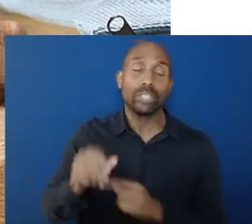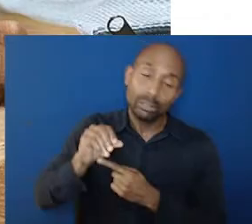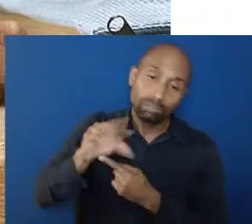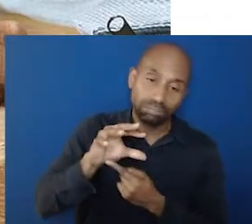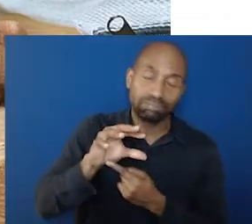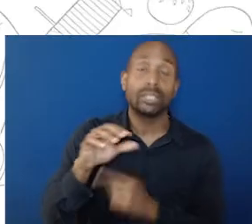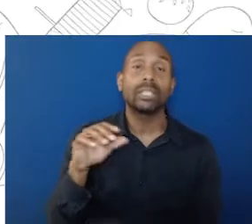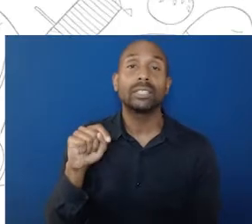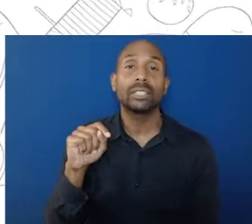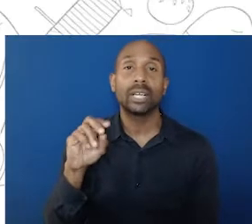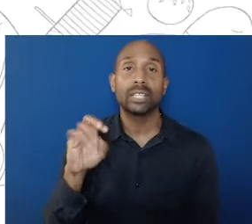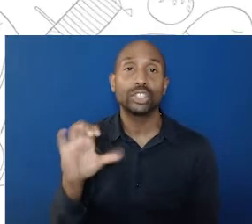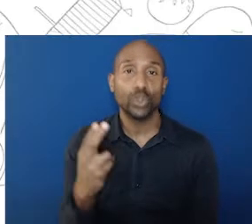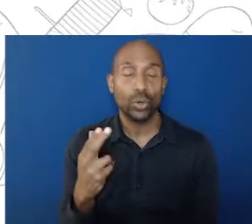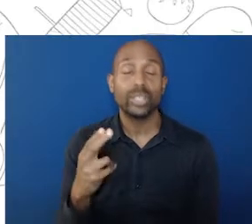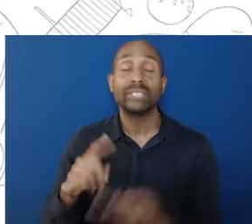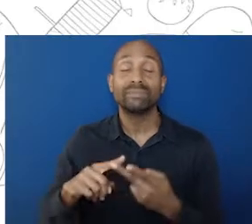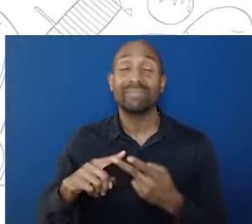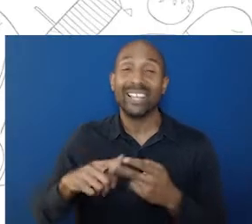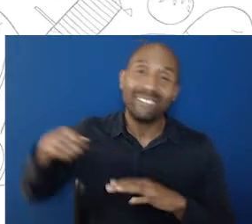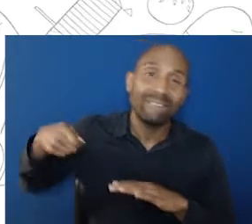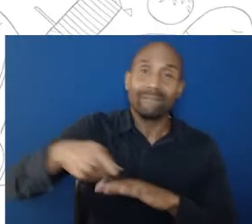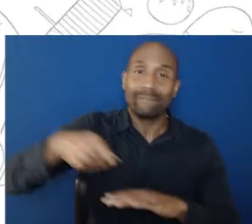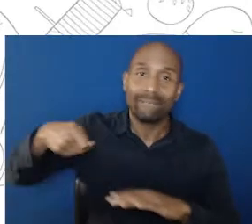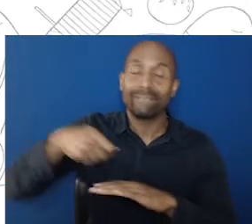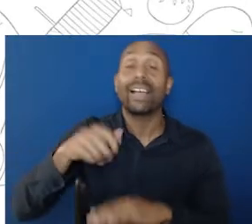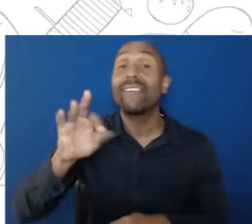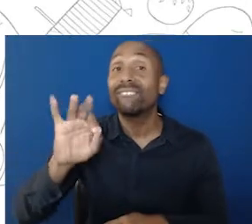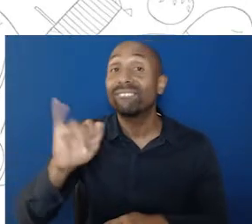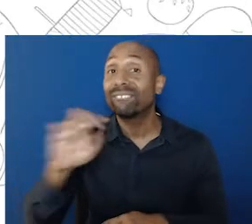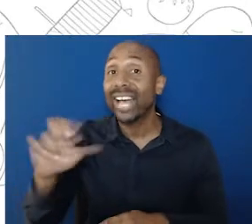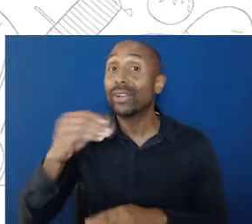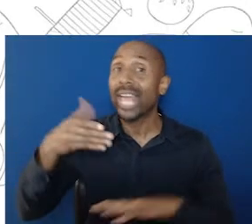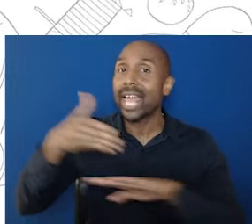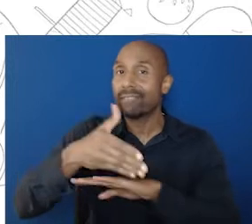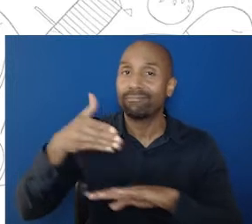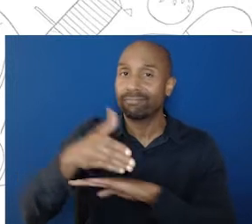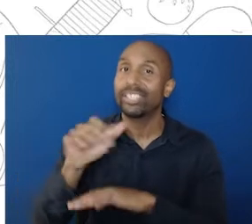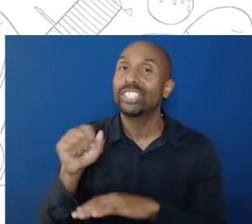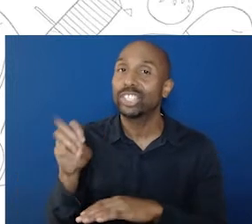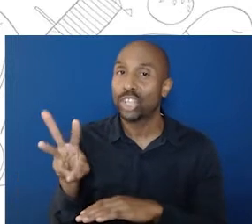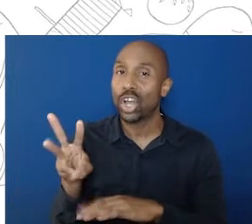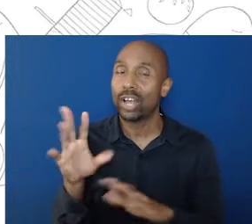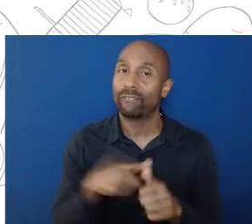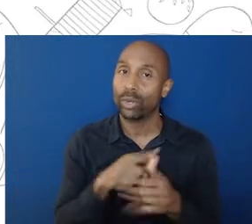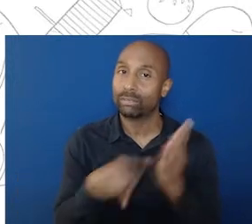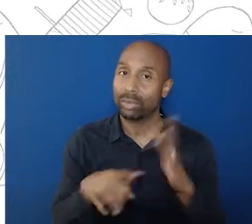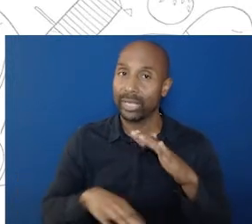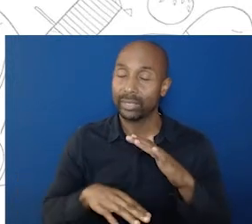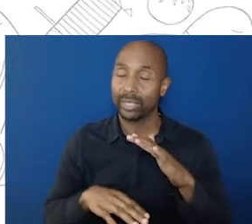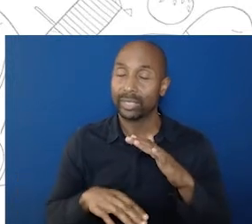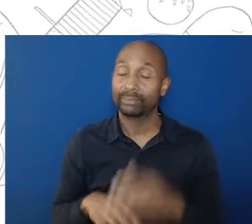saw. Wow, that is great. And that I know takes already is something that takes quite a while